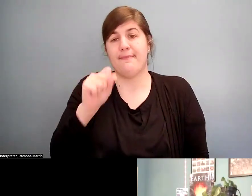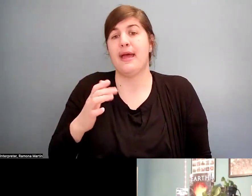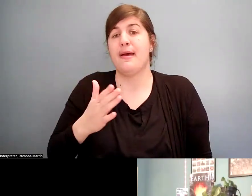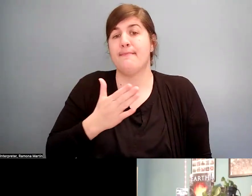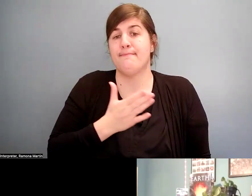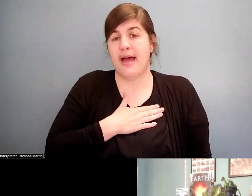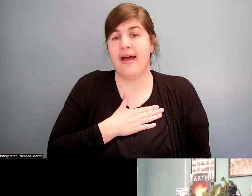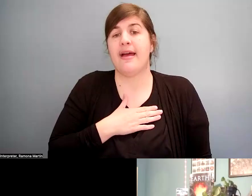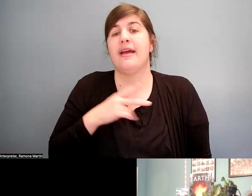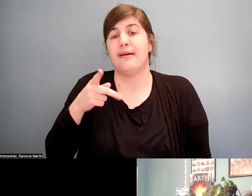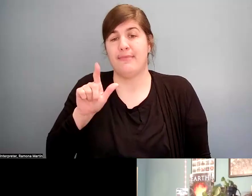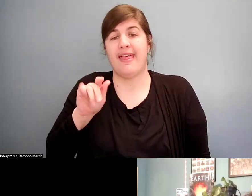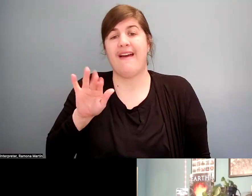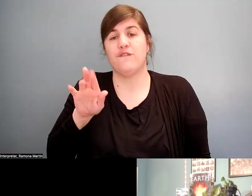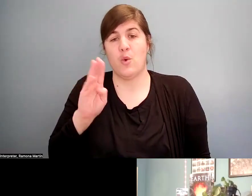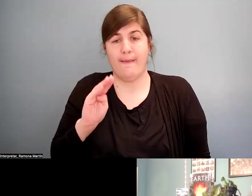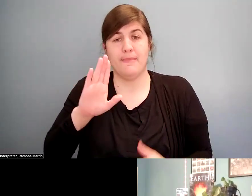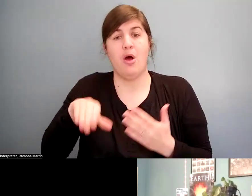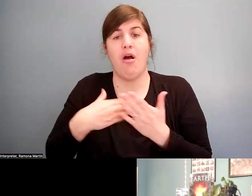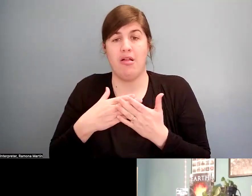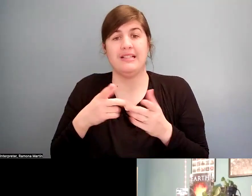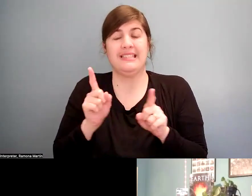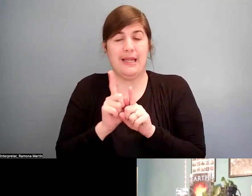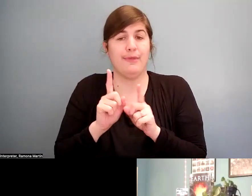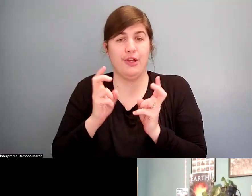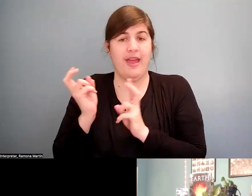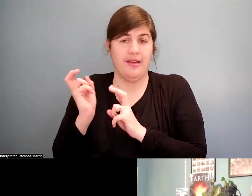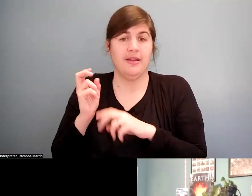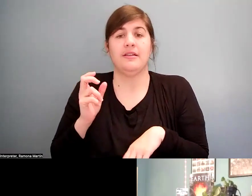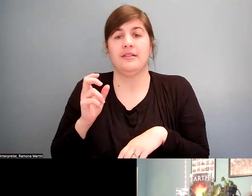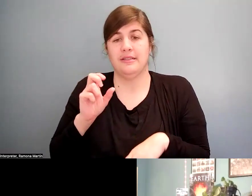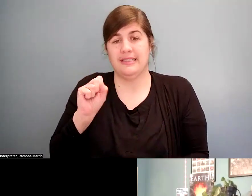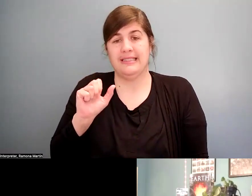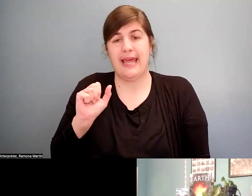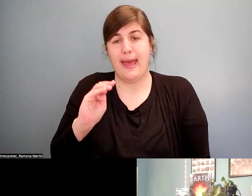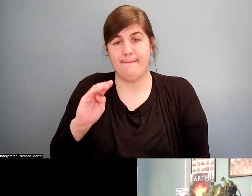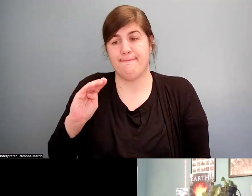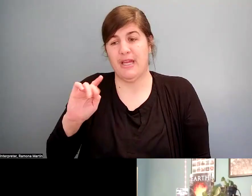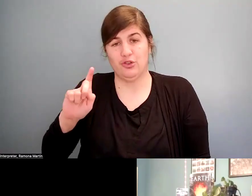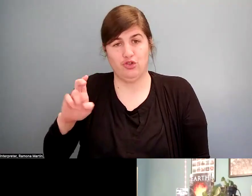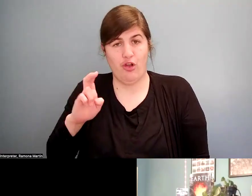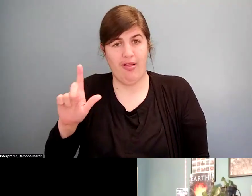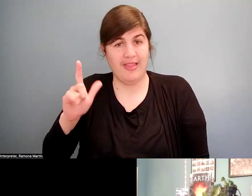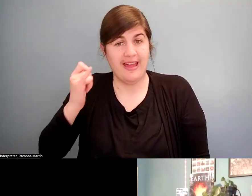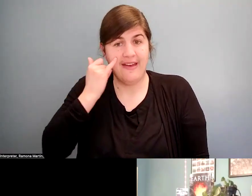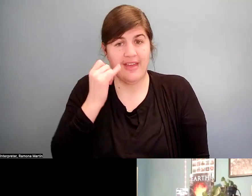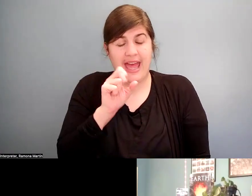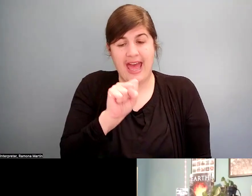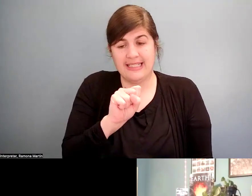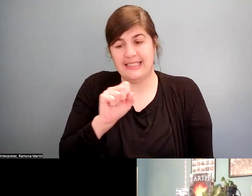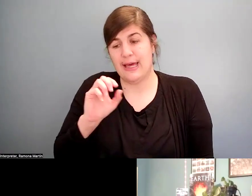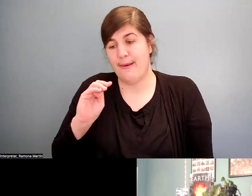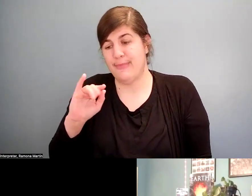my platforms are all under the similar sort of handle. So my name's Sam Mitchell. So if you do S